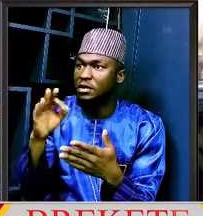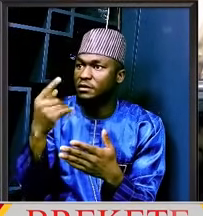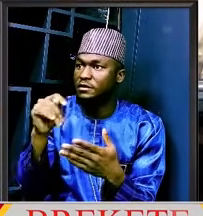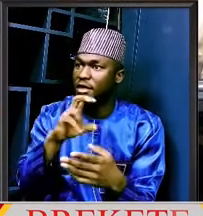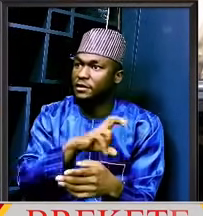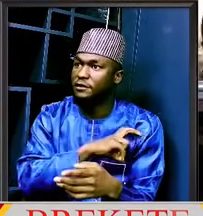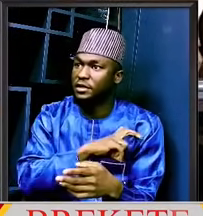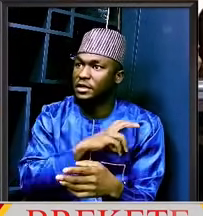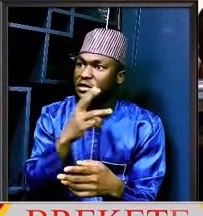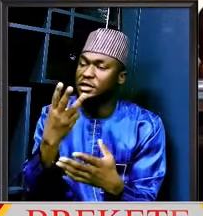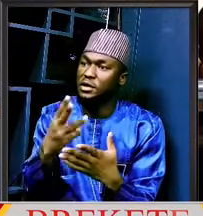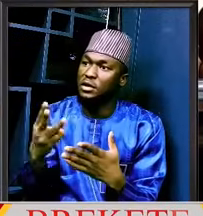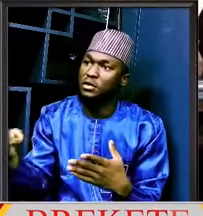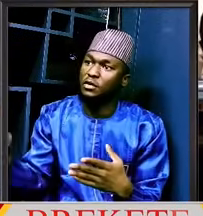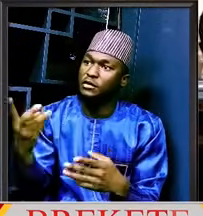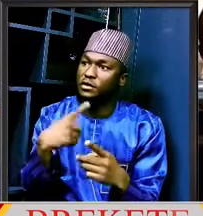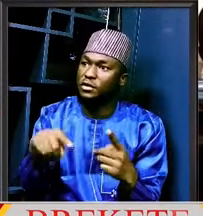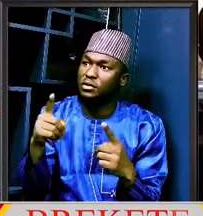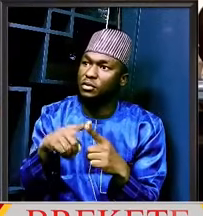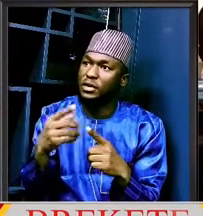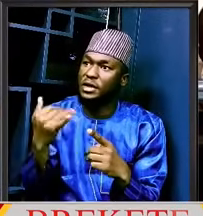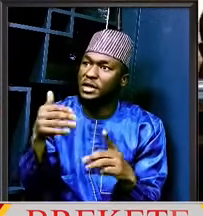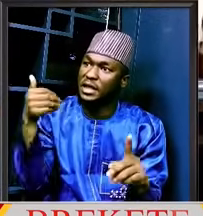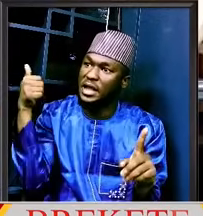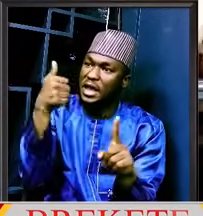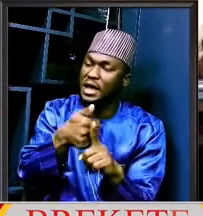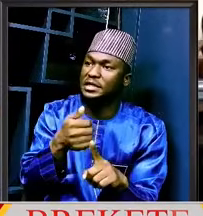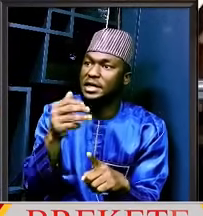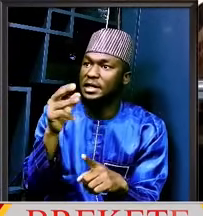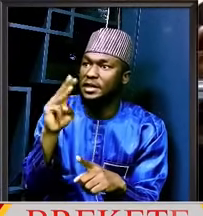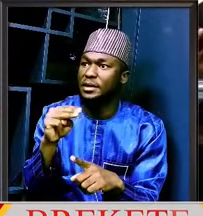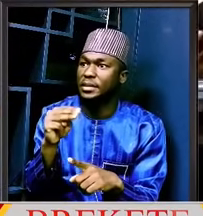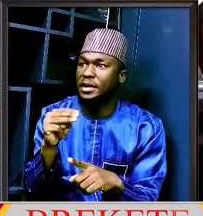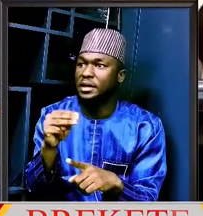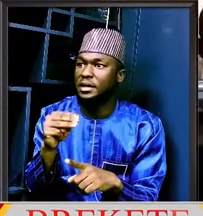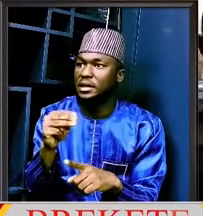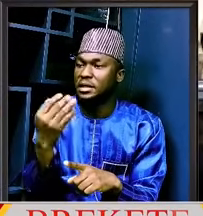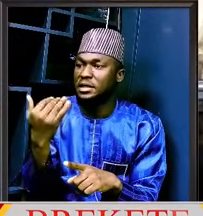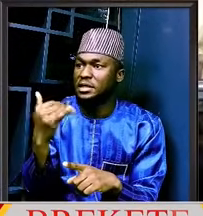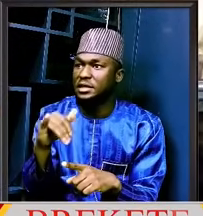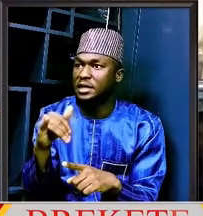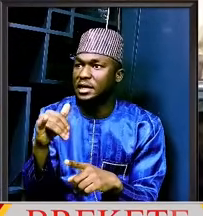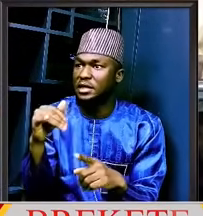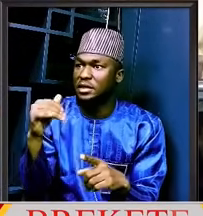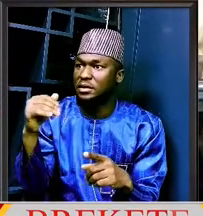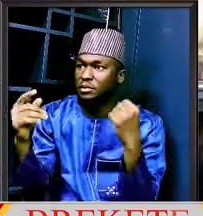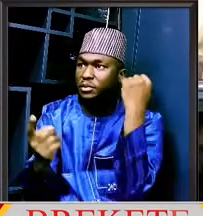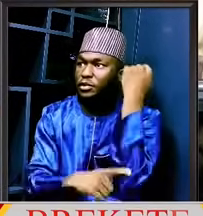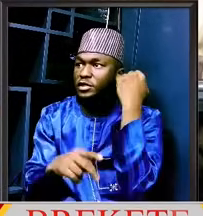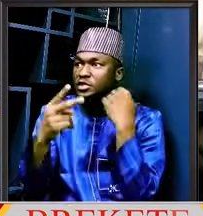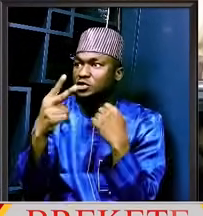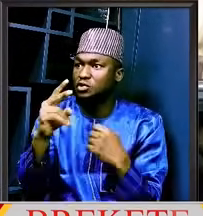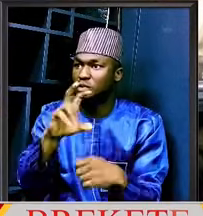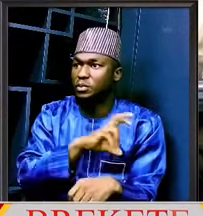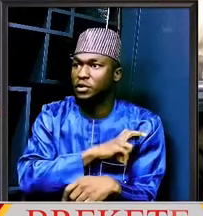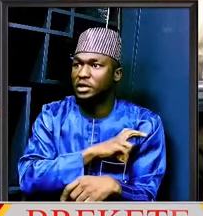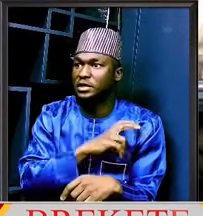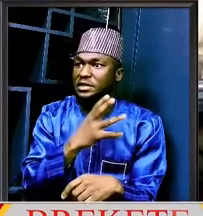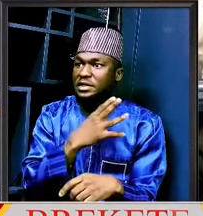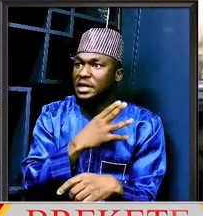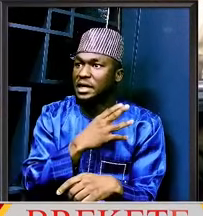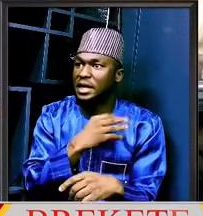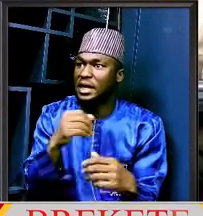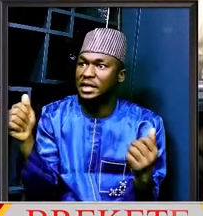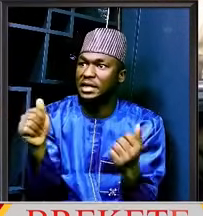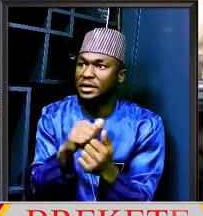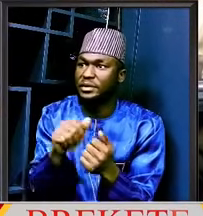gun. Yes. When they attacked, when the police were retreating, they even beat up two police officers and injured